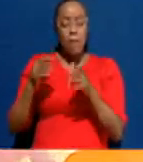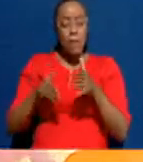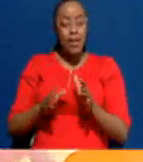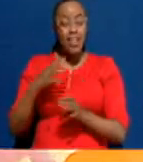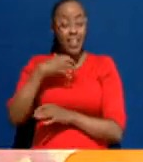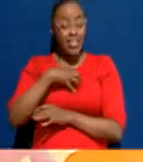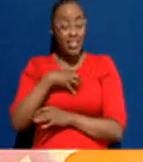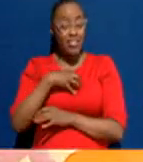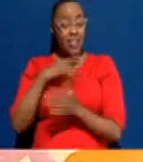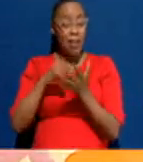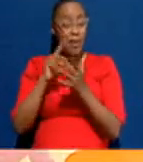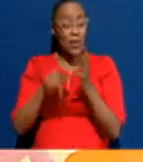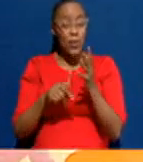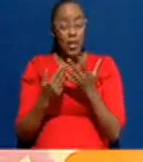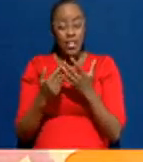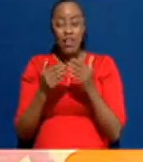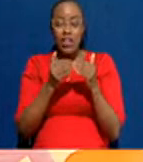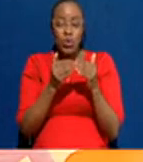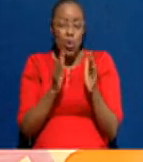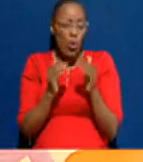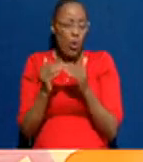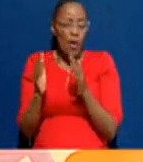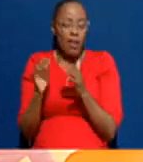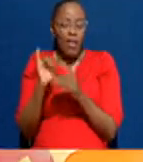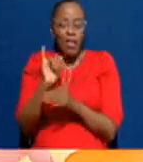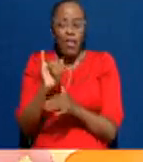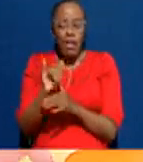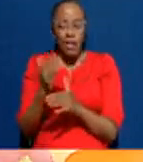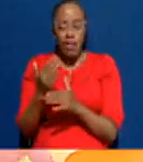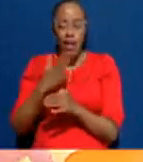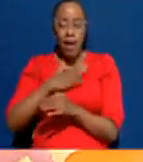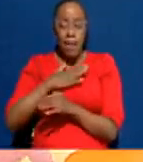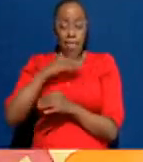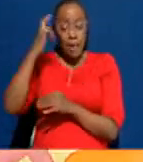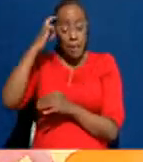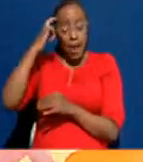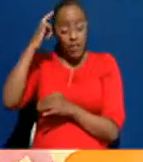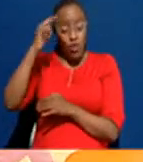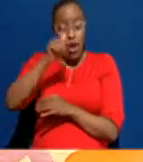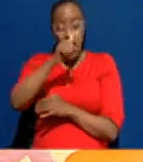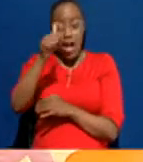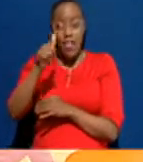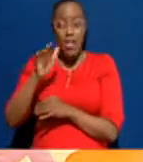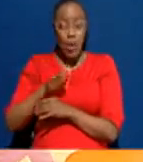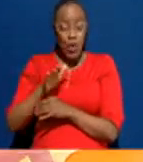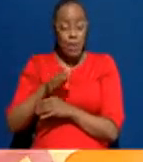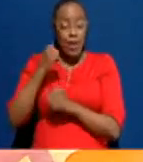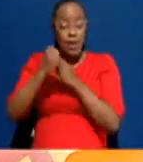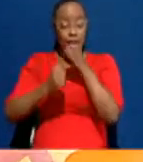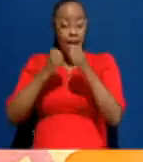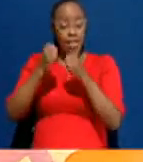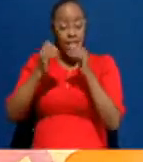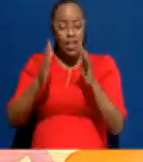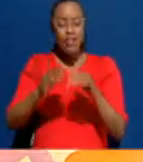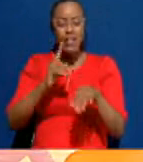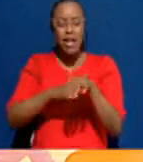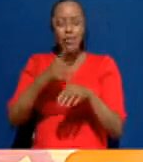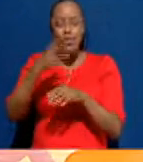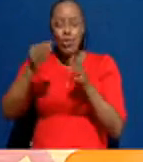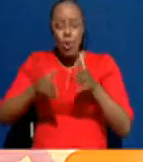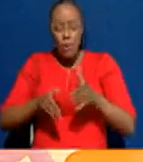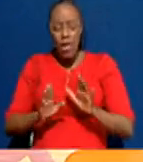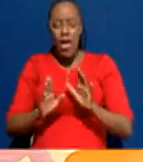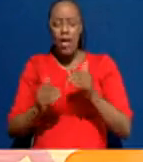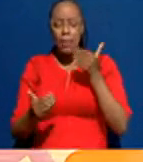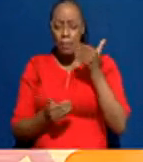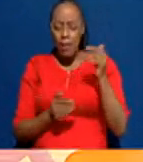So I think to reopen minds ya wanariadha wengine kuwa that ukienda matana leave bado